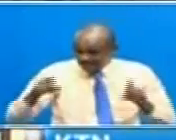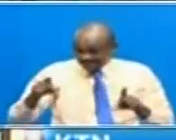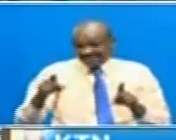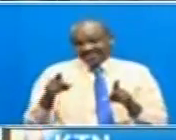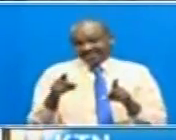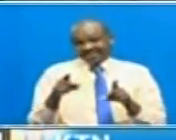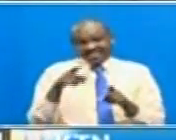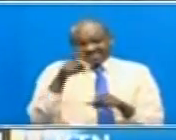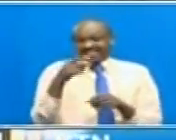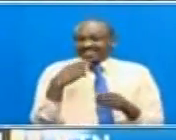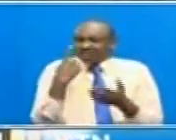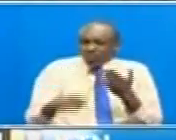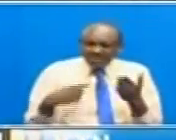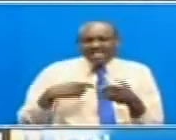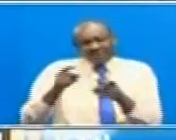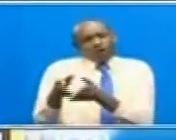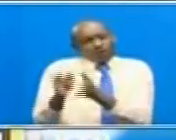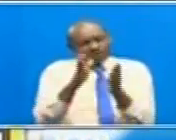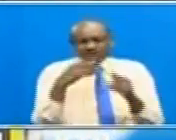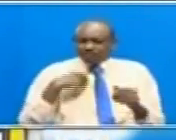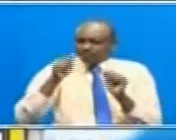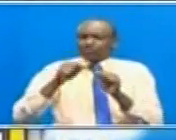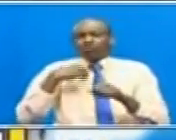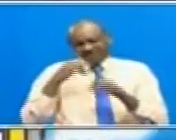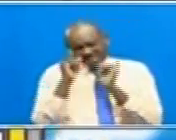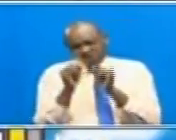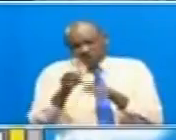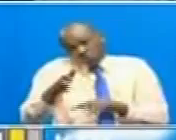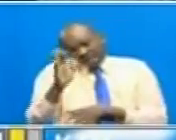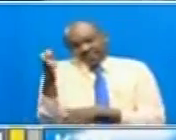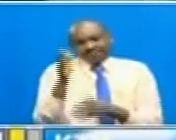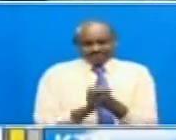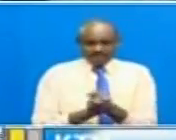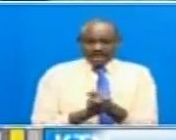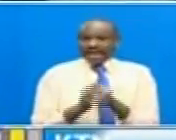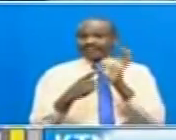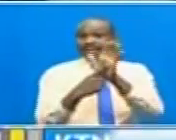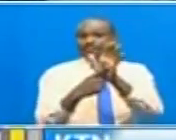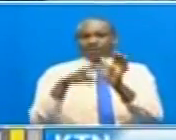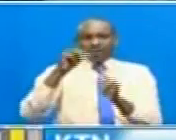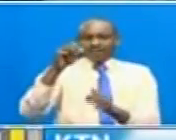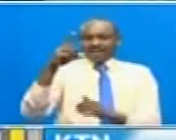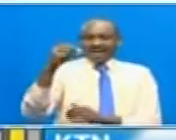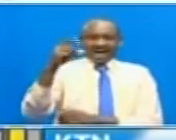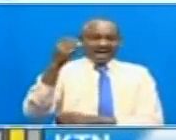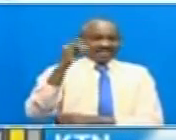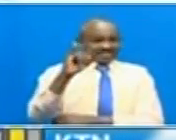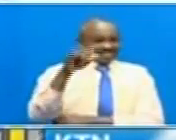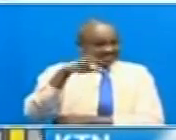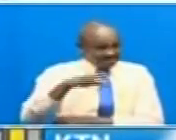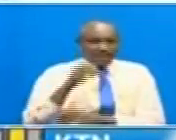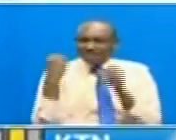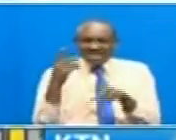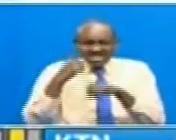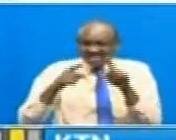players, the slump has given an opportunity to rediscover new attraction sites. Take the Magadi salt flats, for example. For